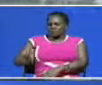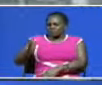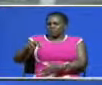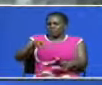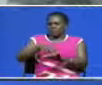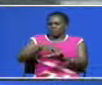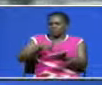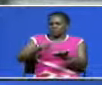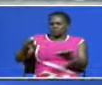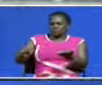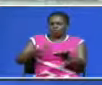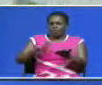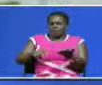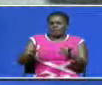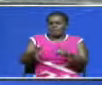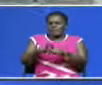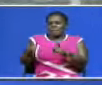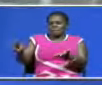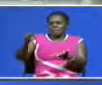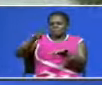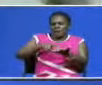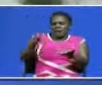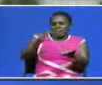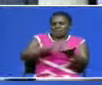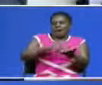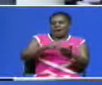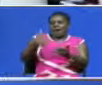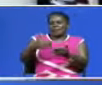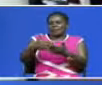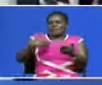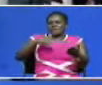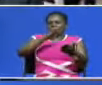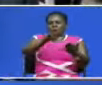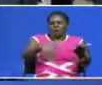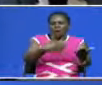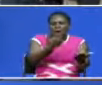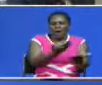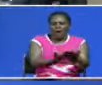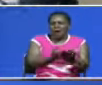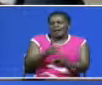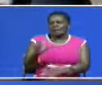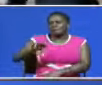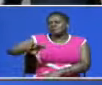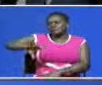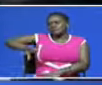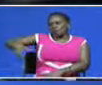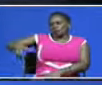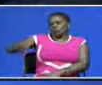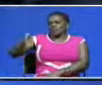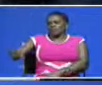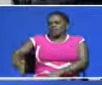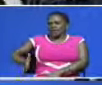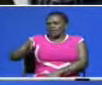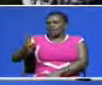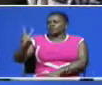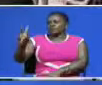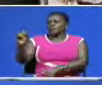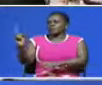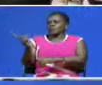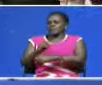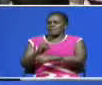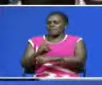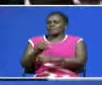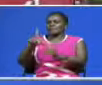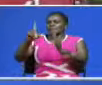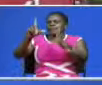to drop off and pick up some more passengers before finally arriving at the Nairobi Central railway station 20 minutes later.